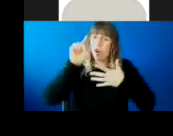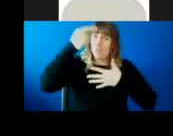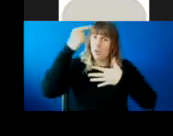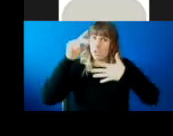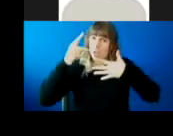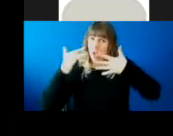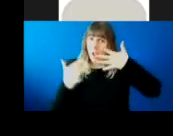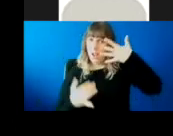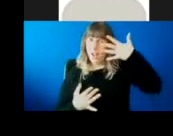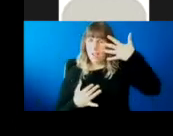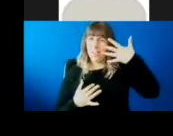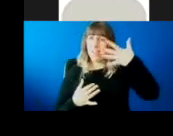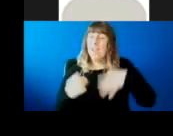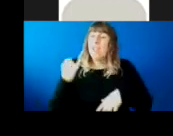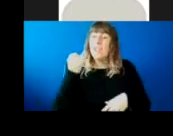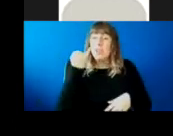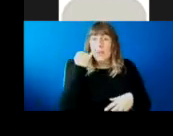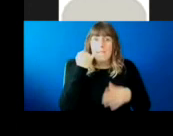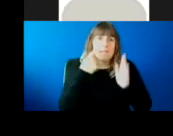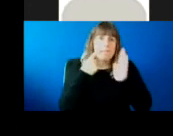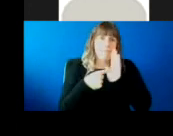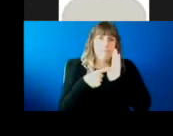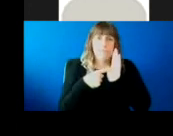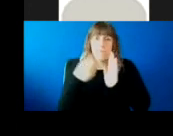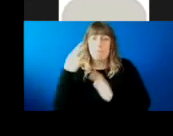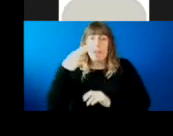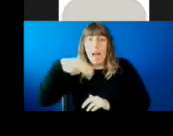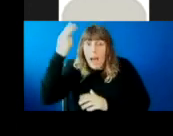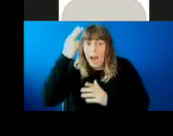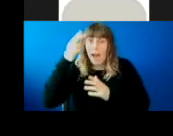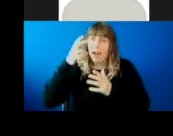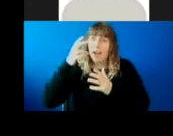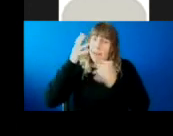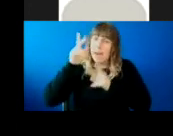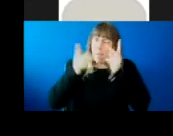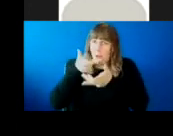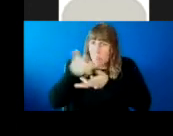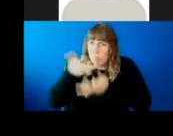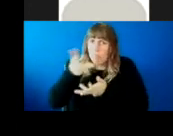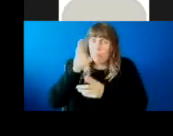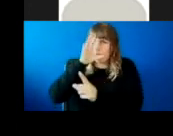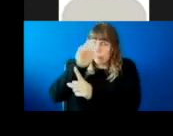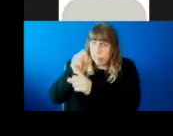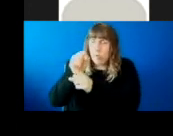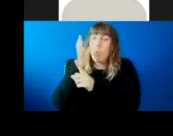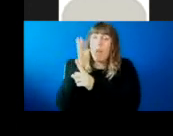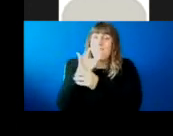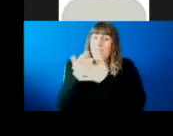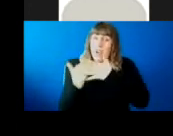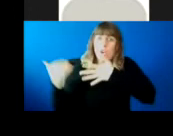of content. So anything that has like high engagement gets favored and therefore not